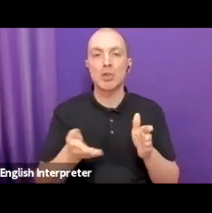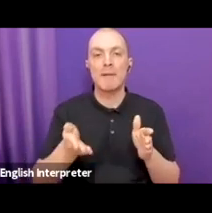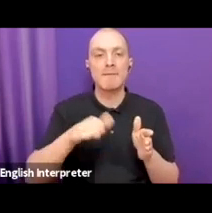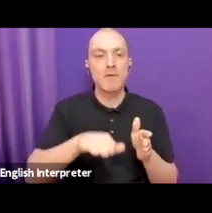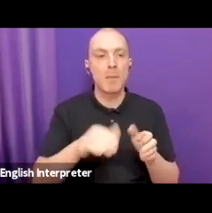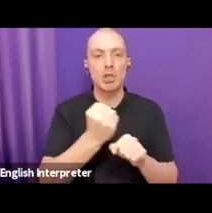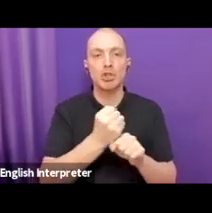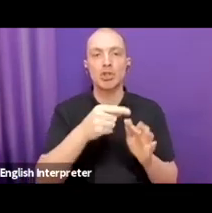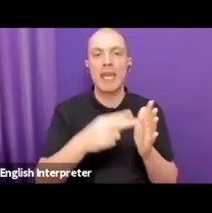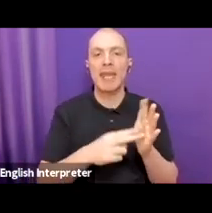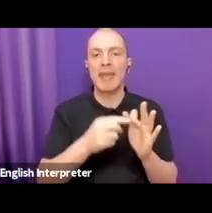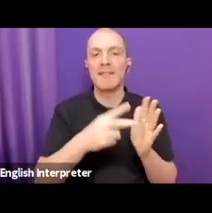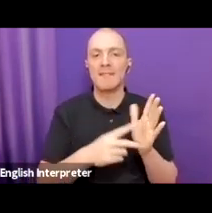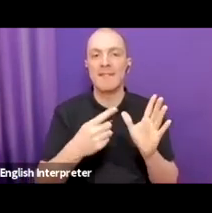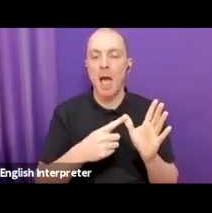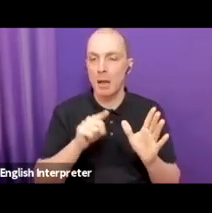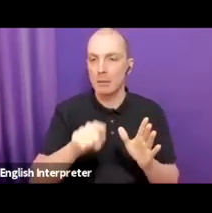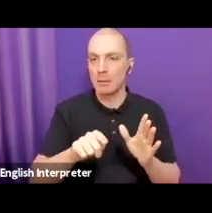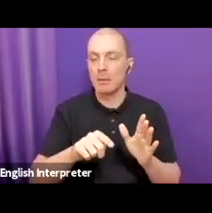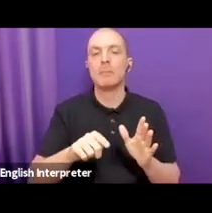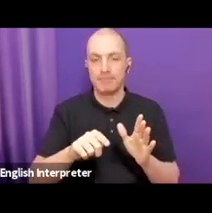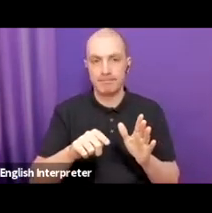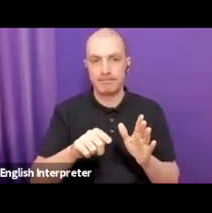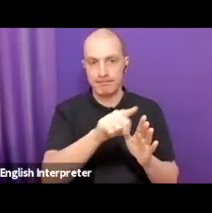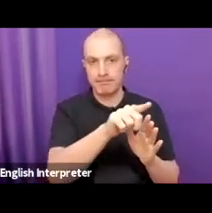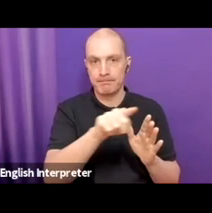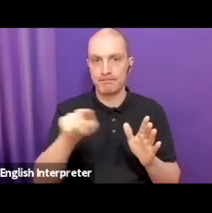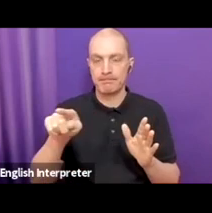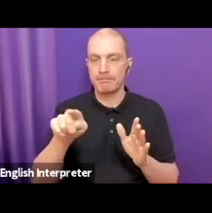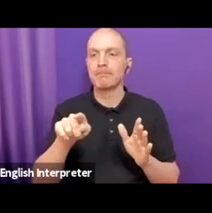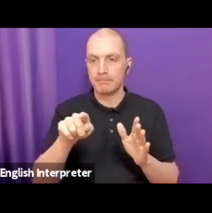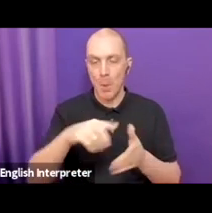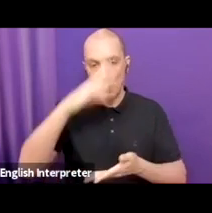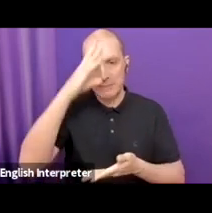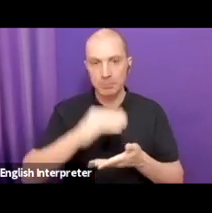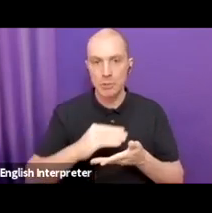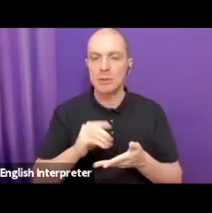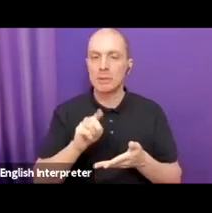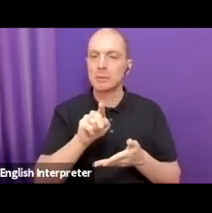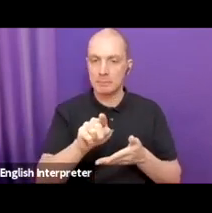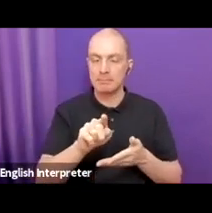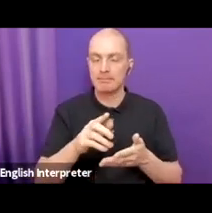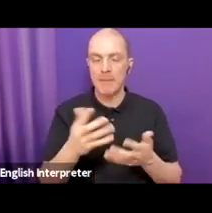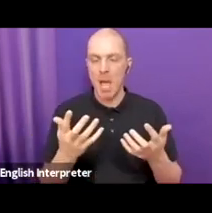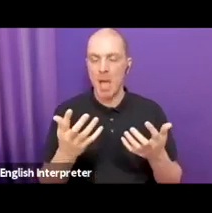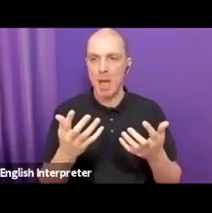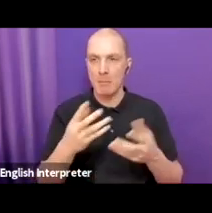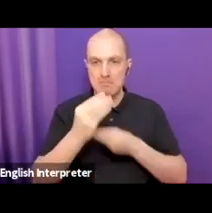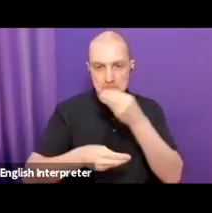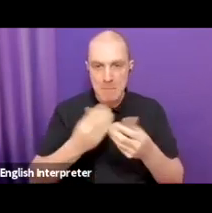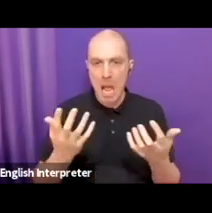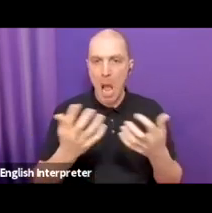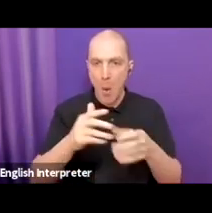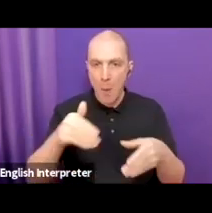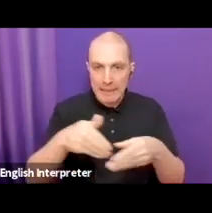they really have a huge amount of expertise in the UPR, the processes, how to participate, what's effective. So